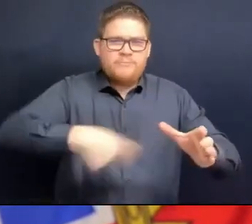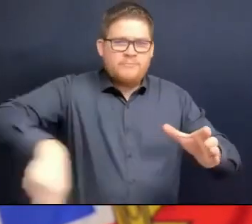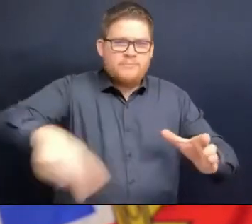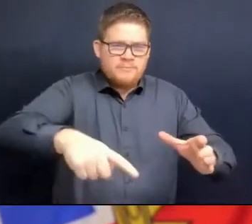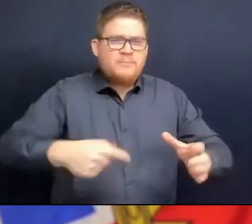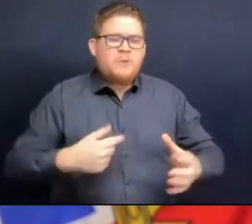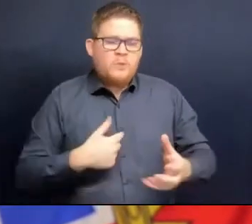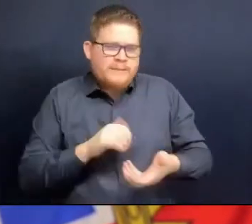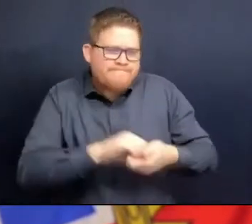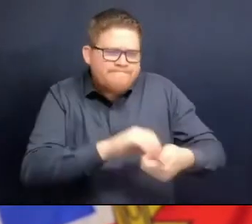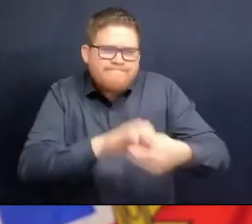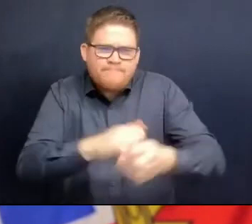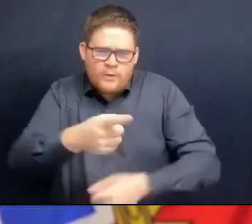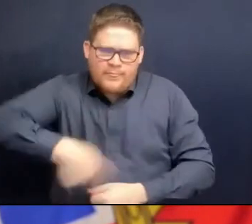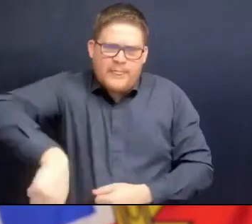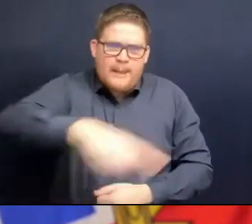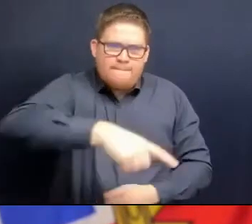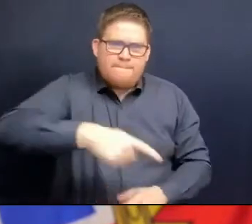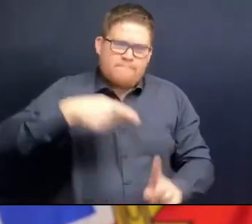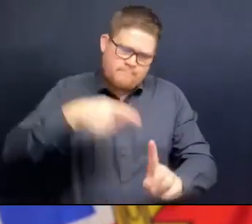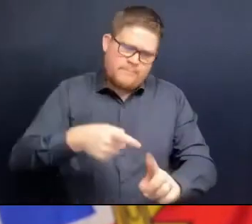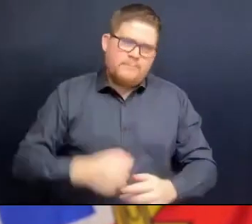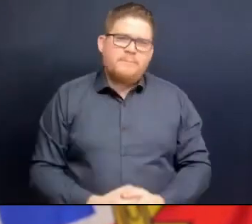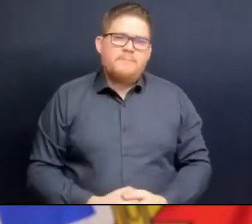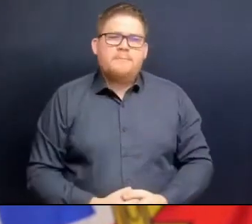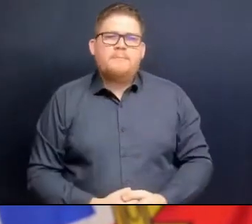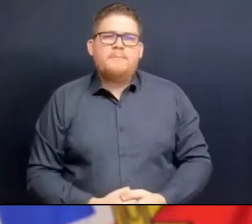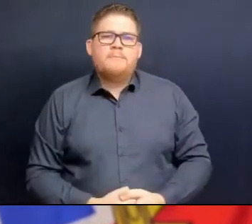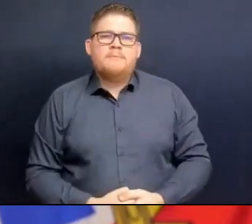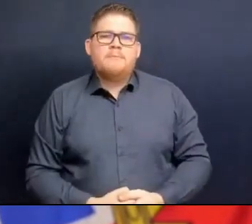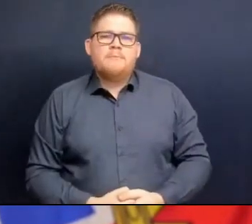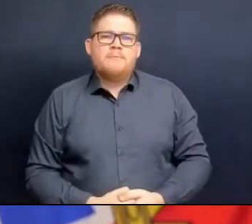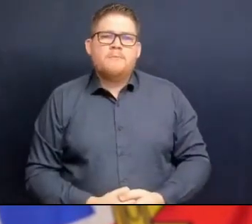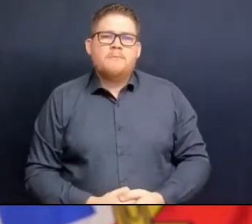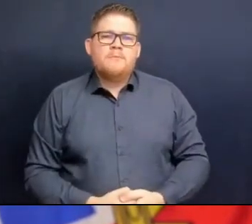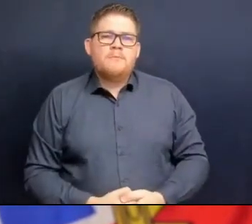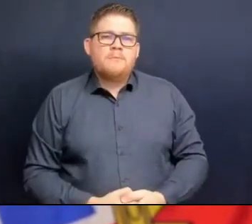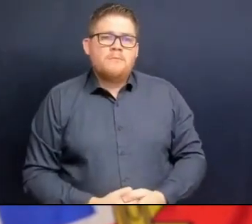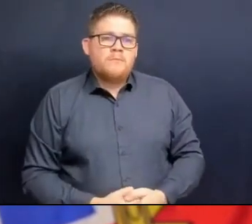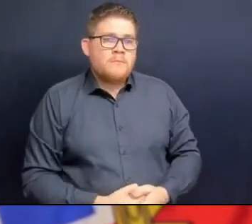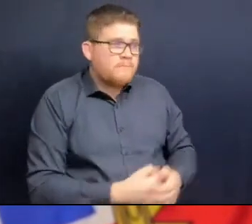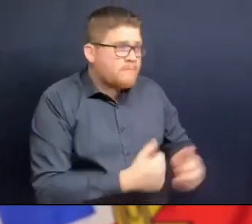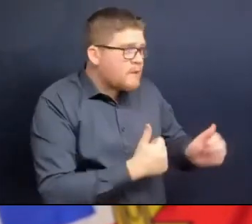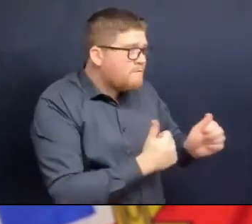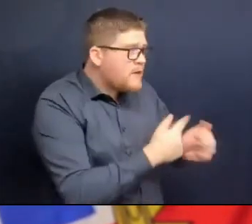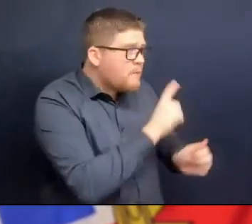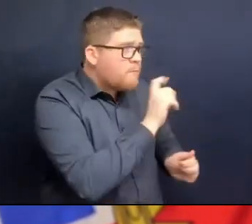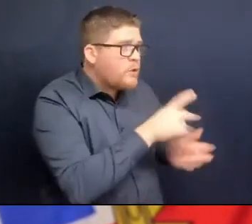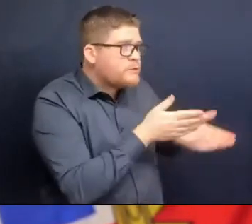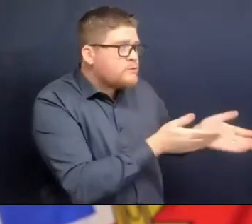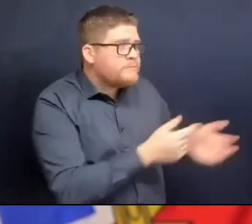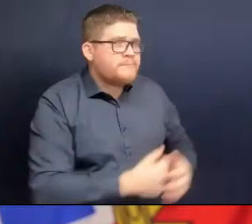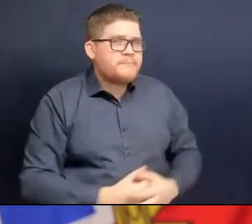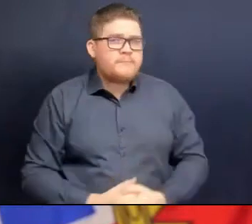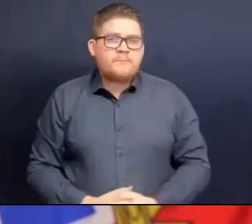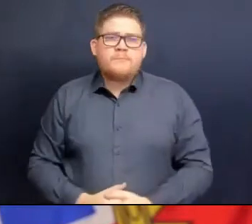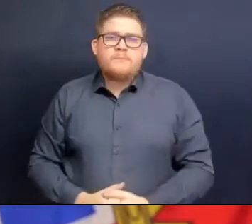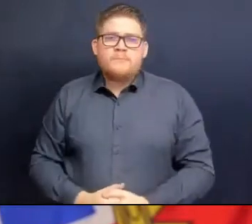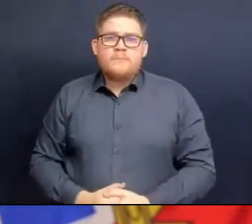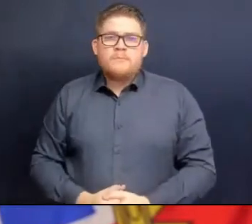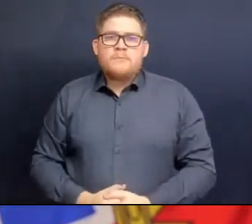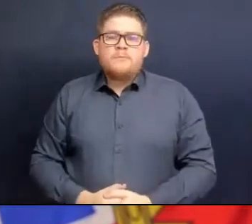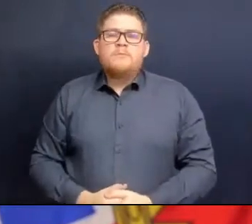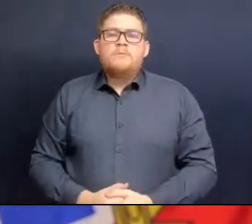So given that we know that COVID and Omicron especially can be spread through aerosol transmission, which floats in the